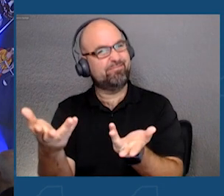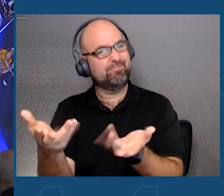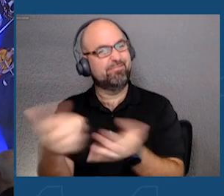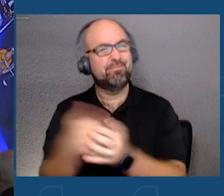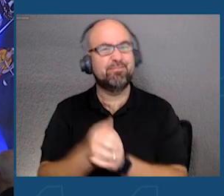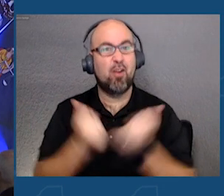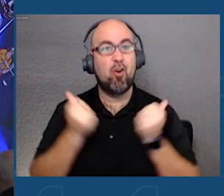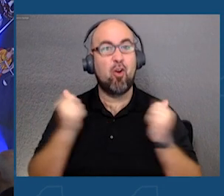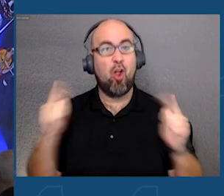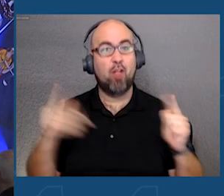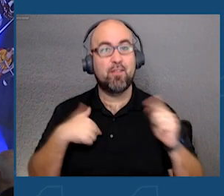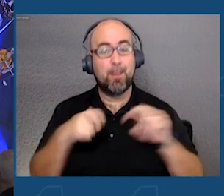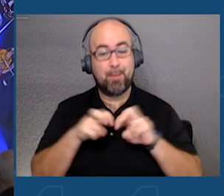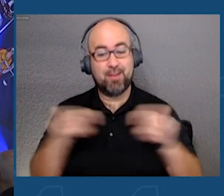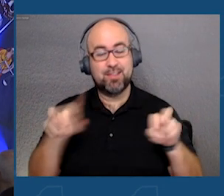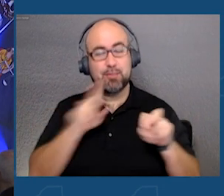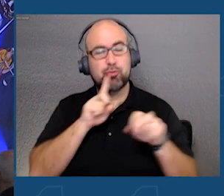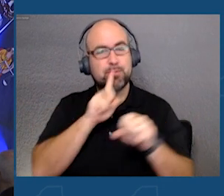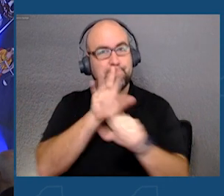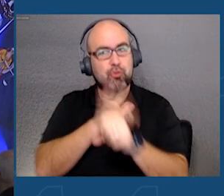to continuing to both partner and